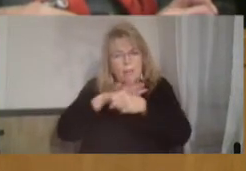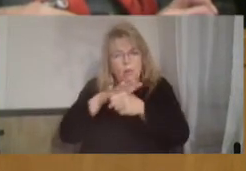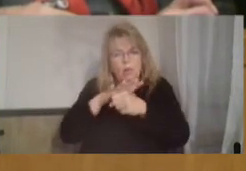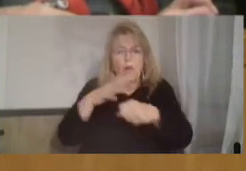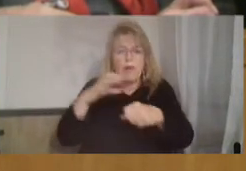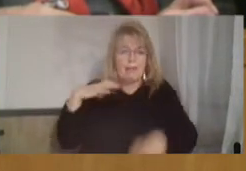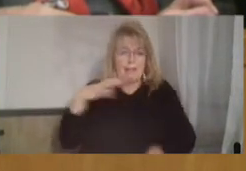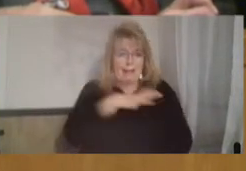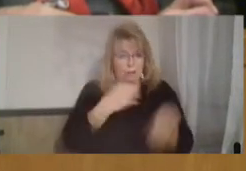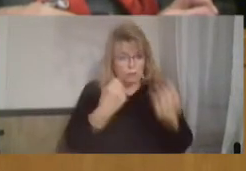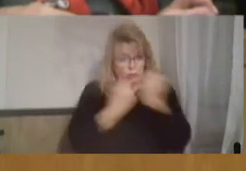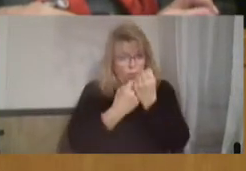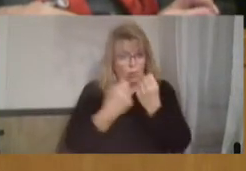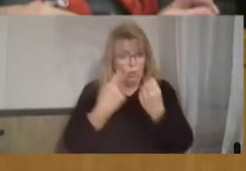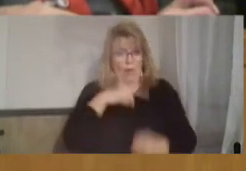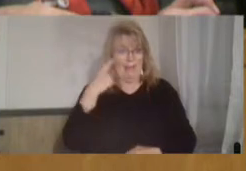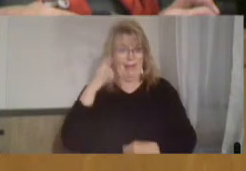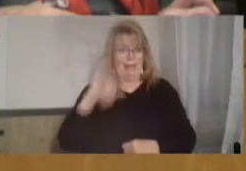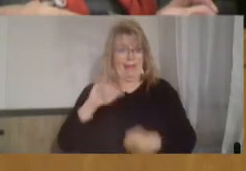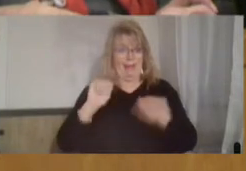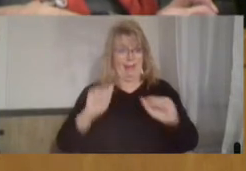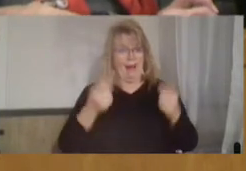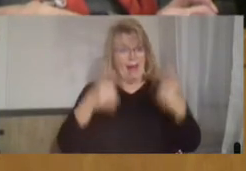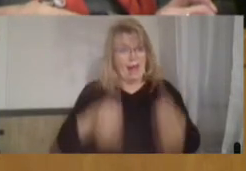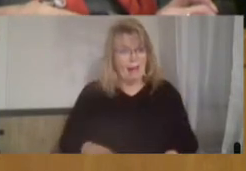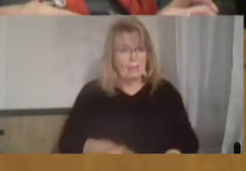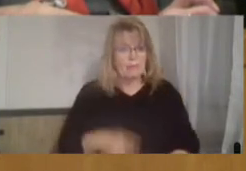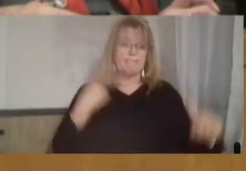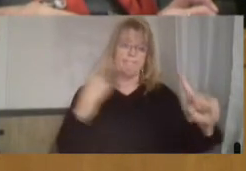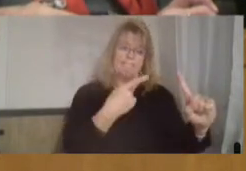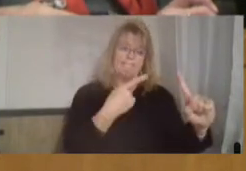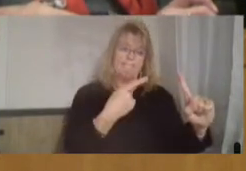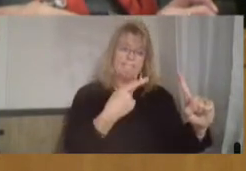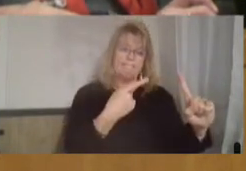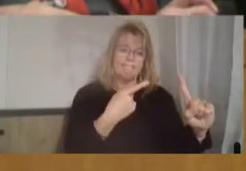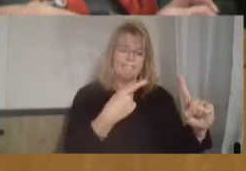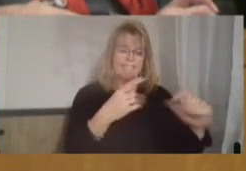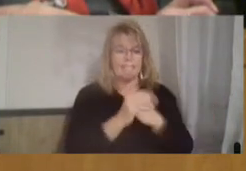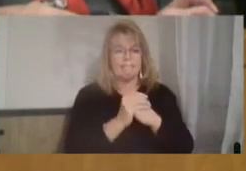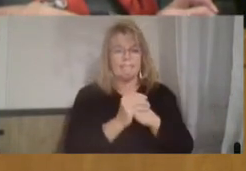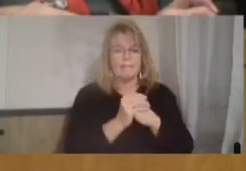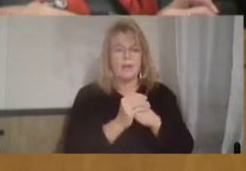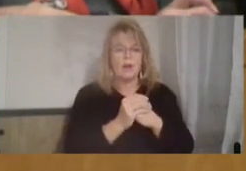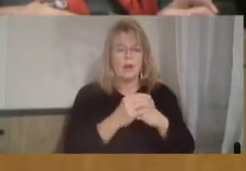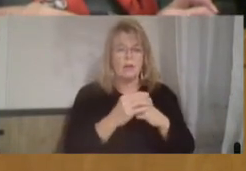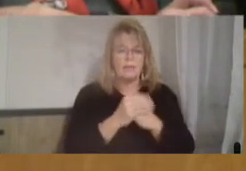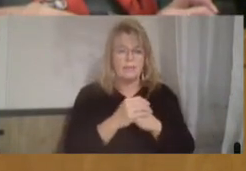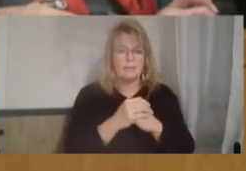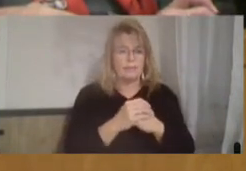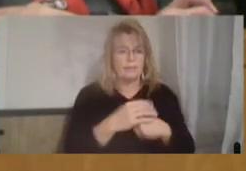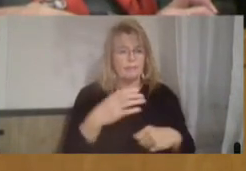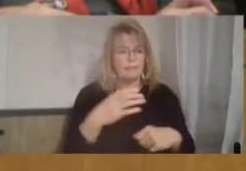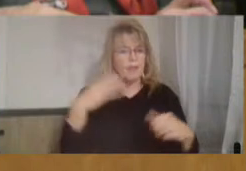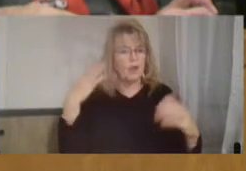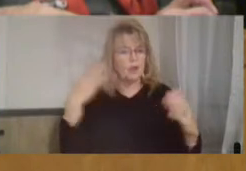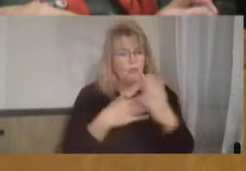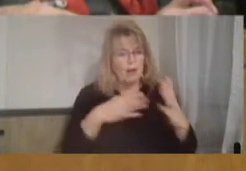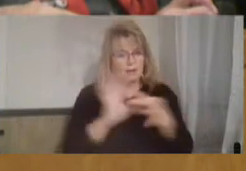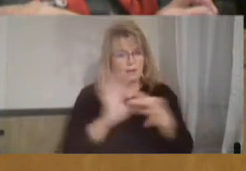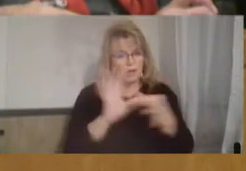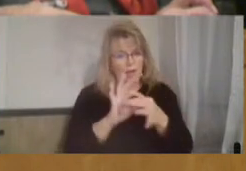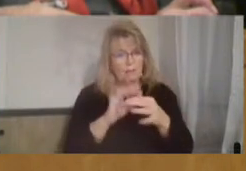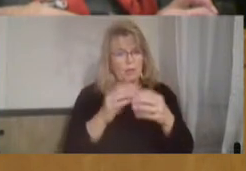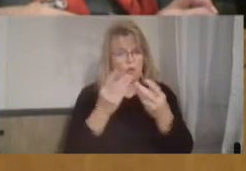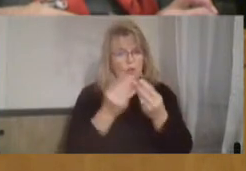can happen. We'd like to point out that contrary to the statement published in the resolution to close, no